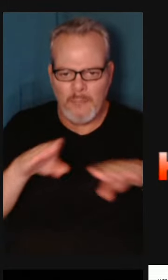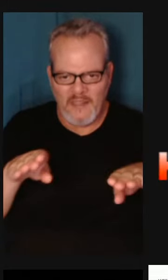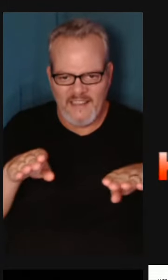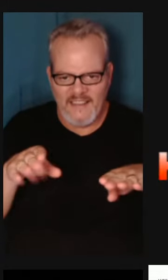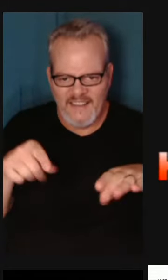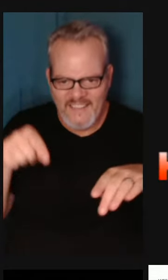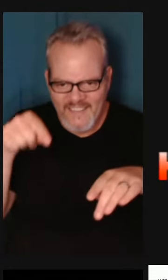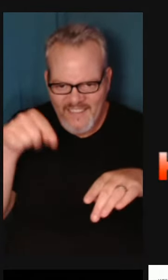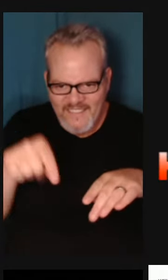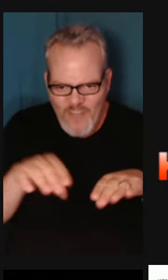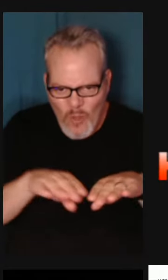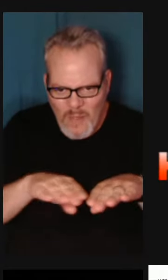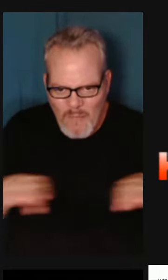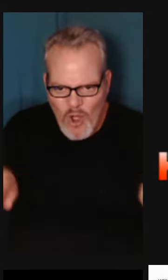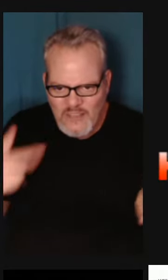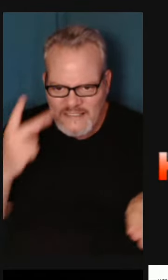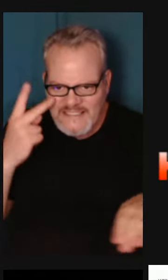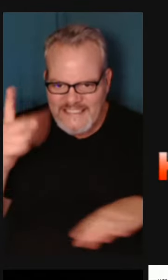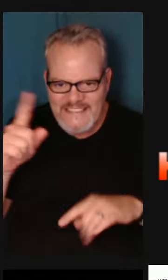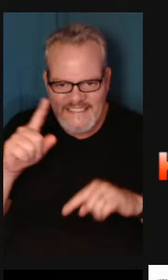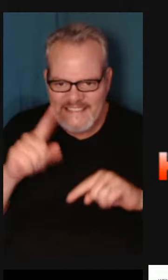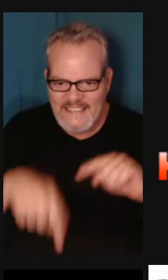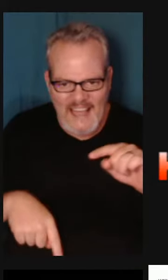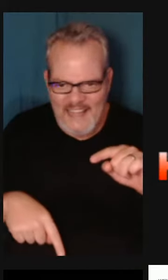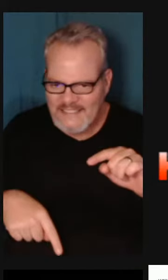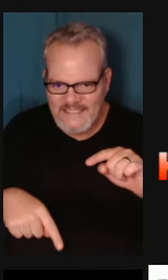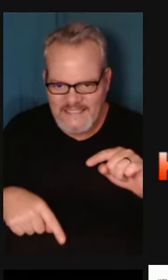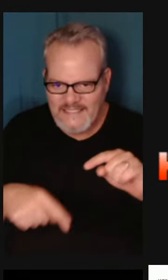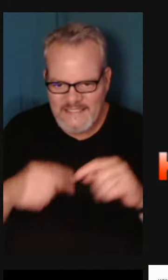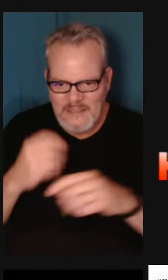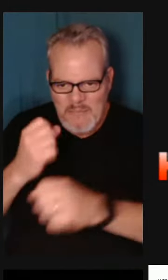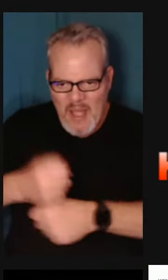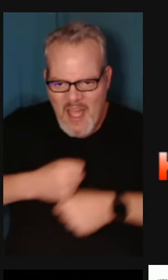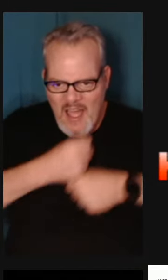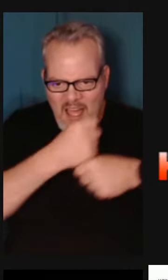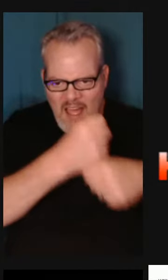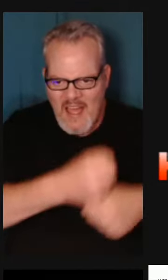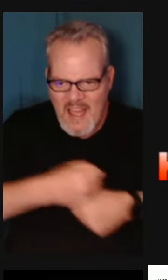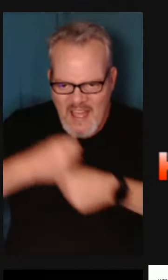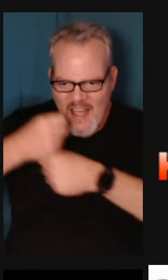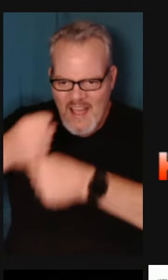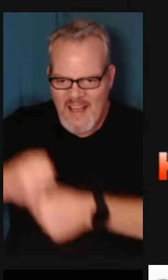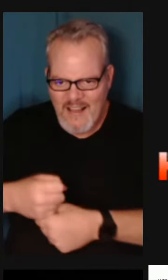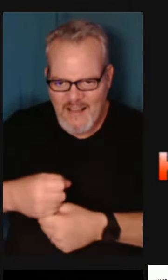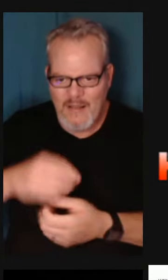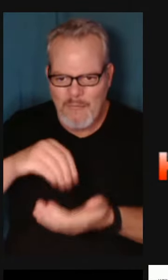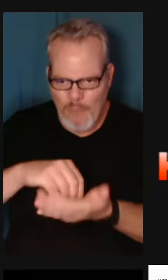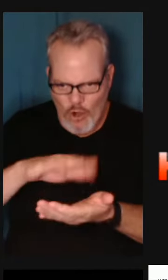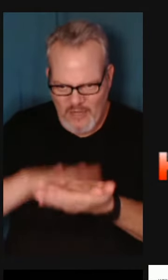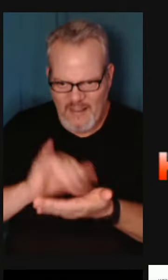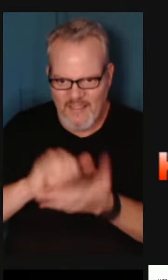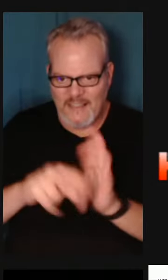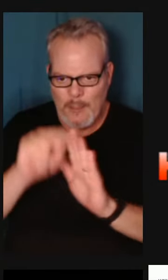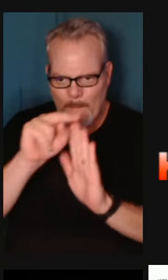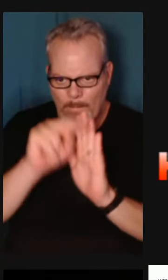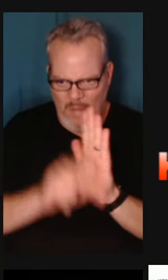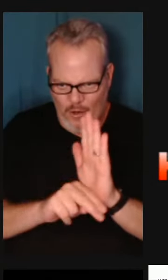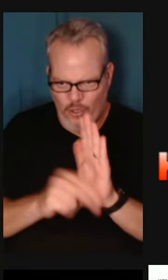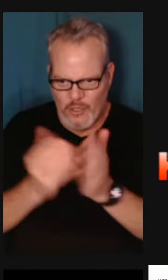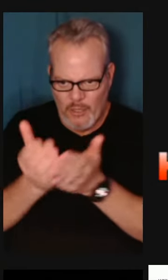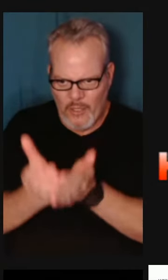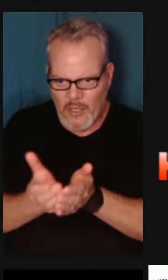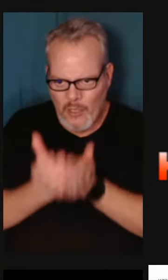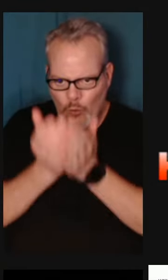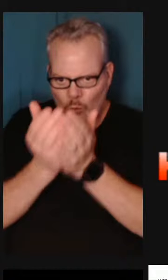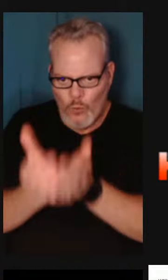it unsuitable for paddling in the sea, marking it as a burial canoe. This was also removed by helicopter and taken to the ranger station